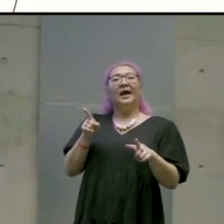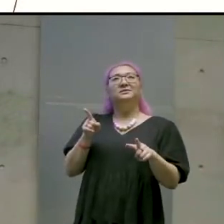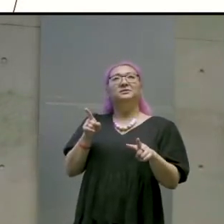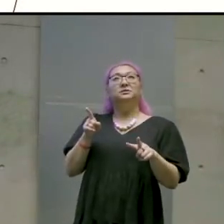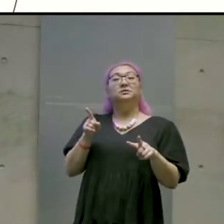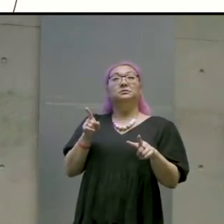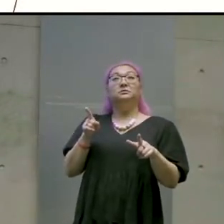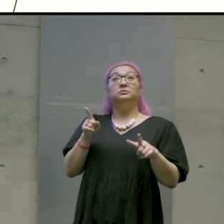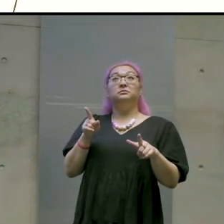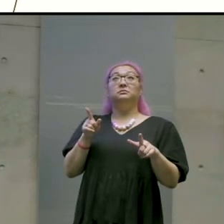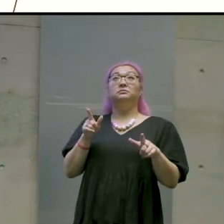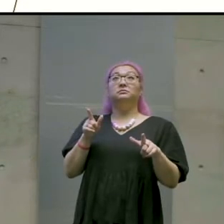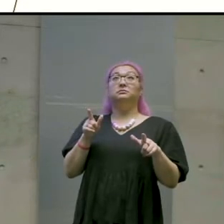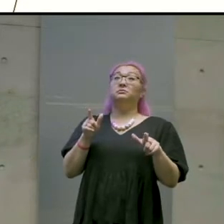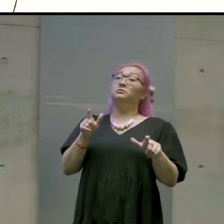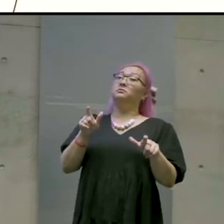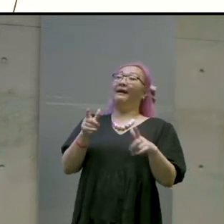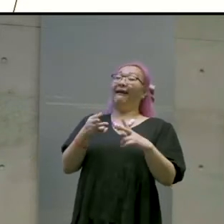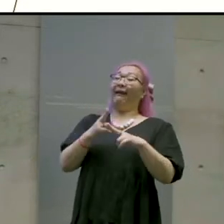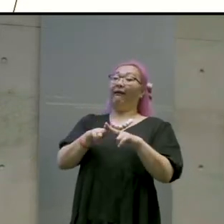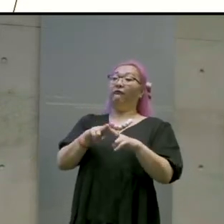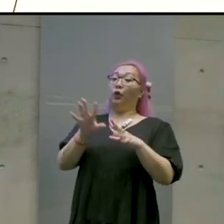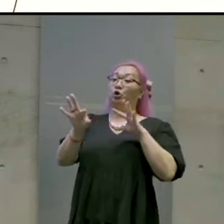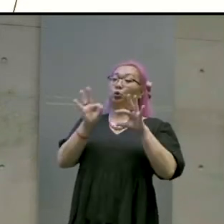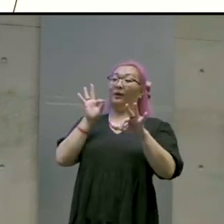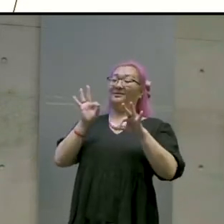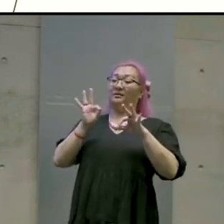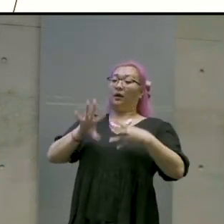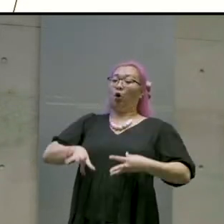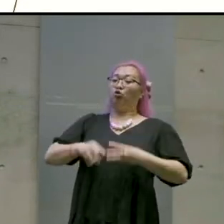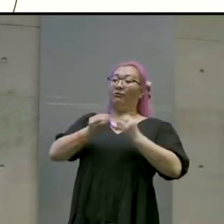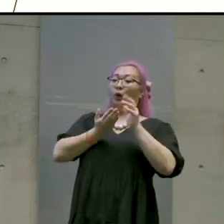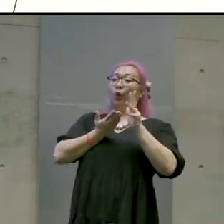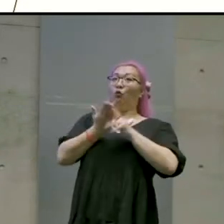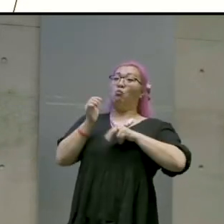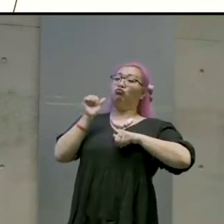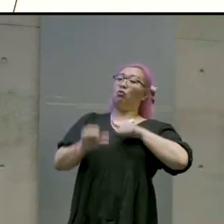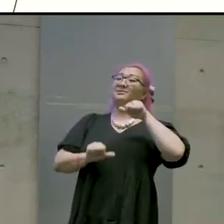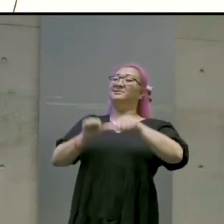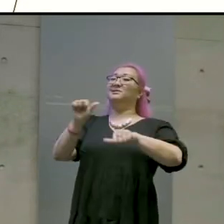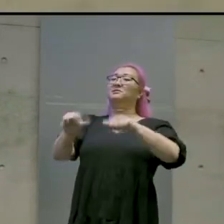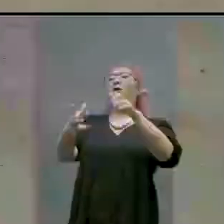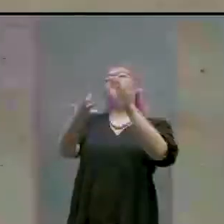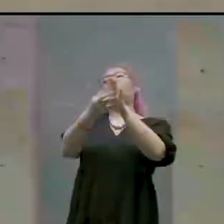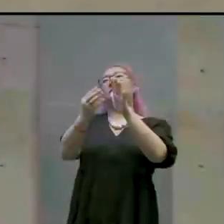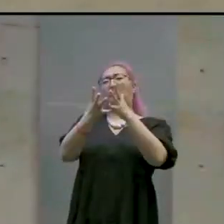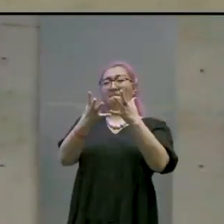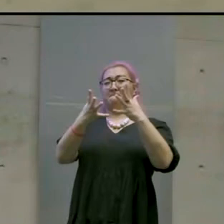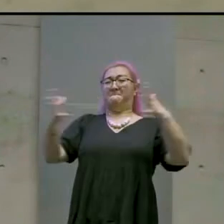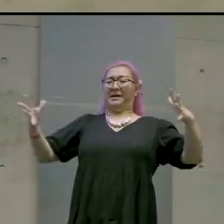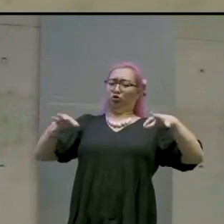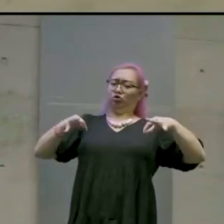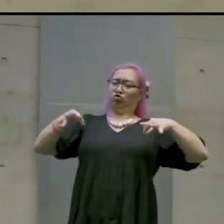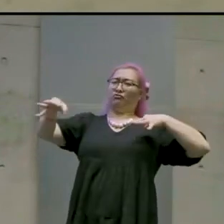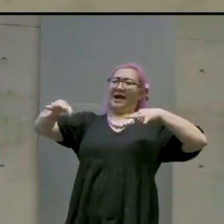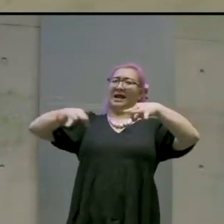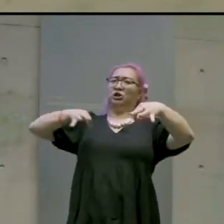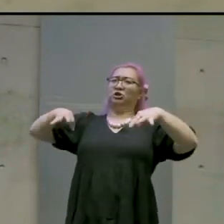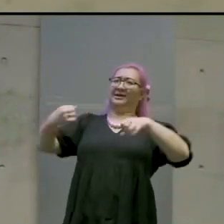these choices might be procedurally created, like in more bigger strategy games like Civilization or Frostpunk or something